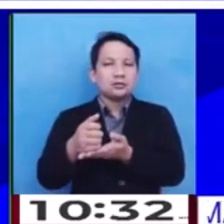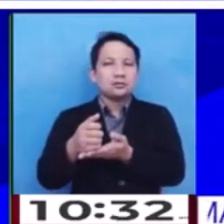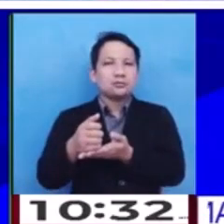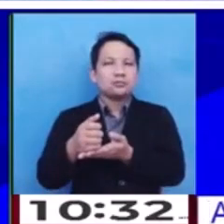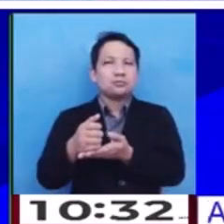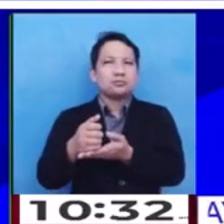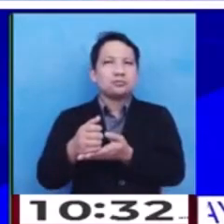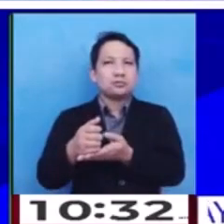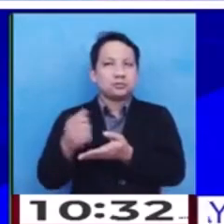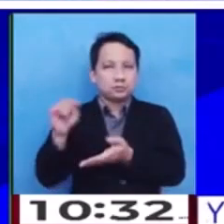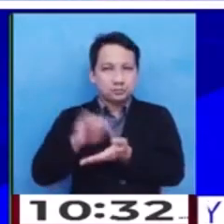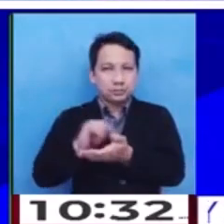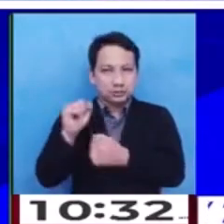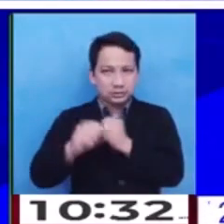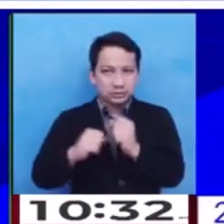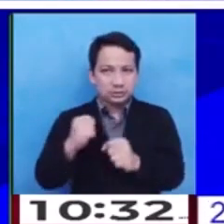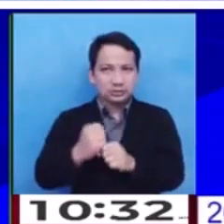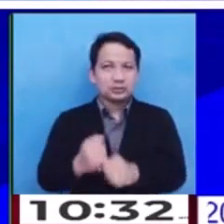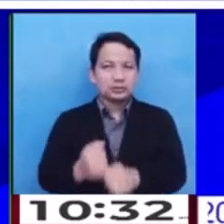already this year,